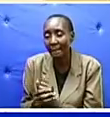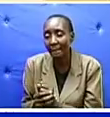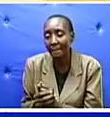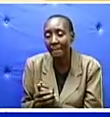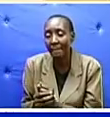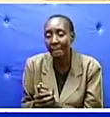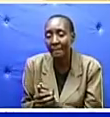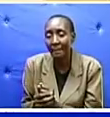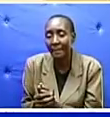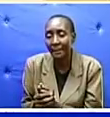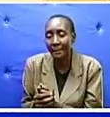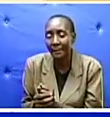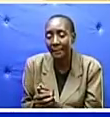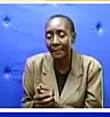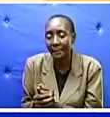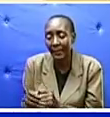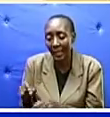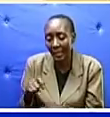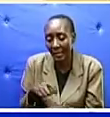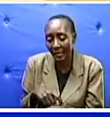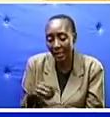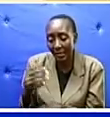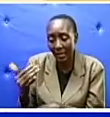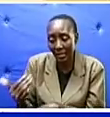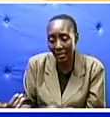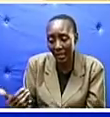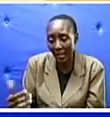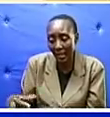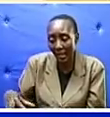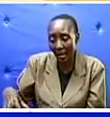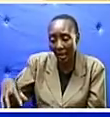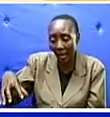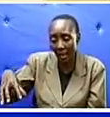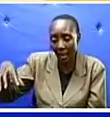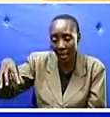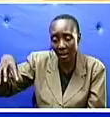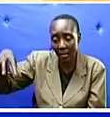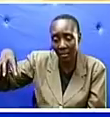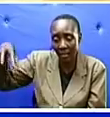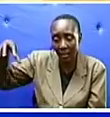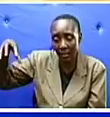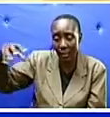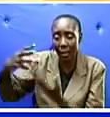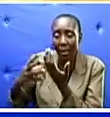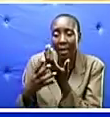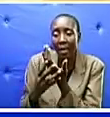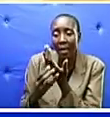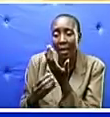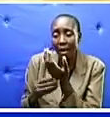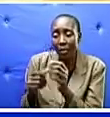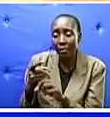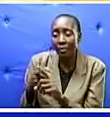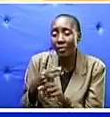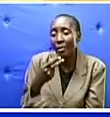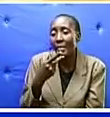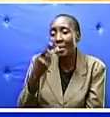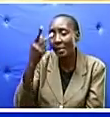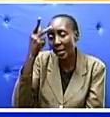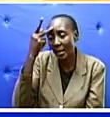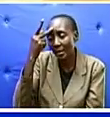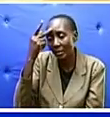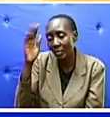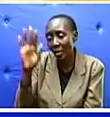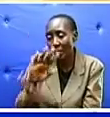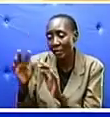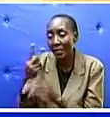know, when a child grows up, he imitates from their parents. Yeah. So what they see from